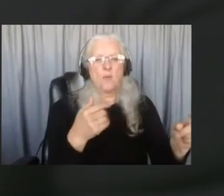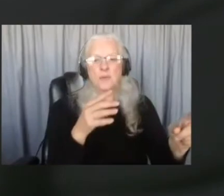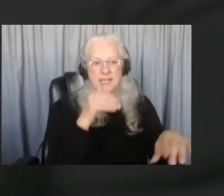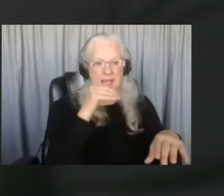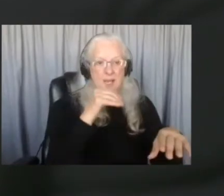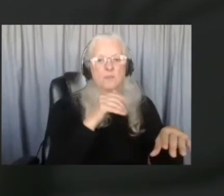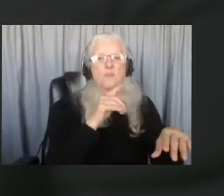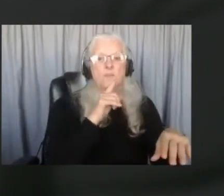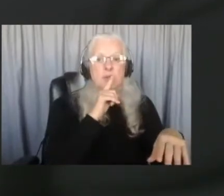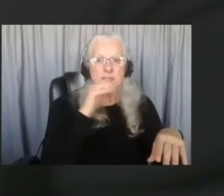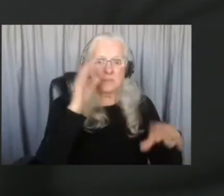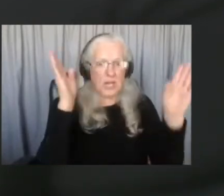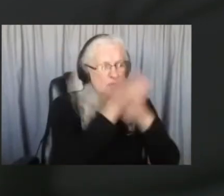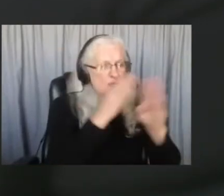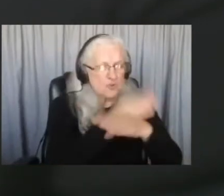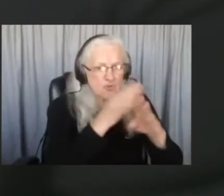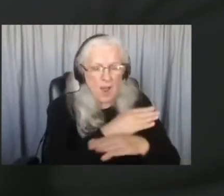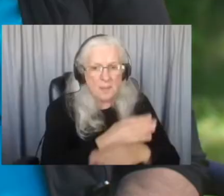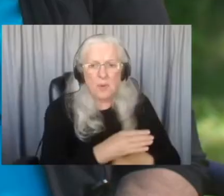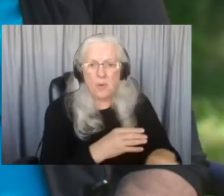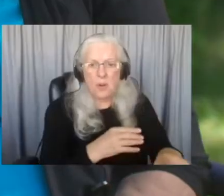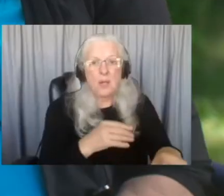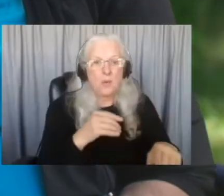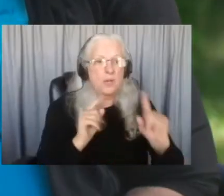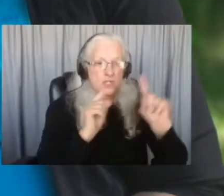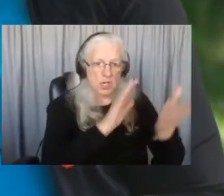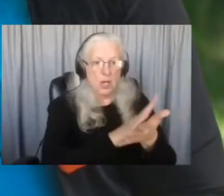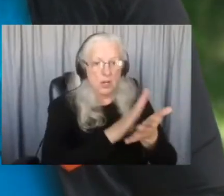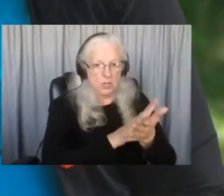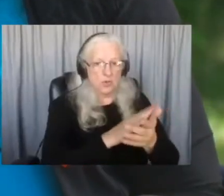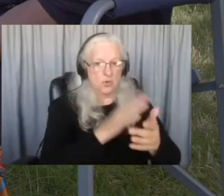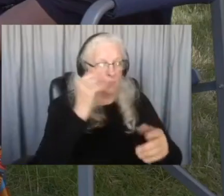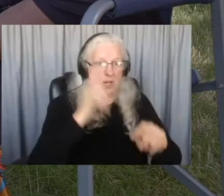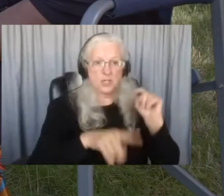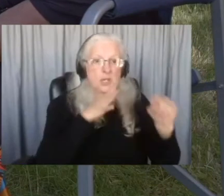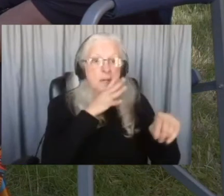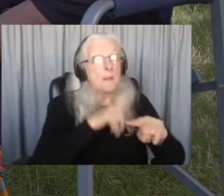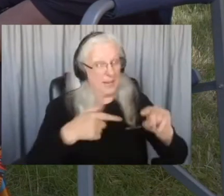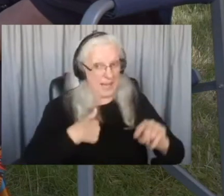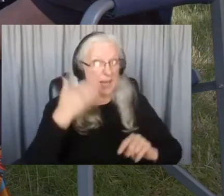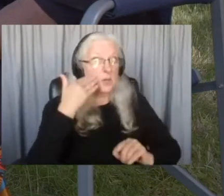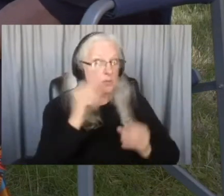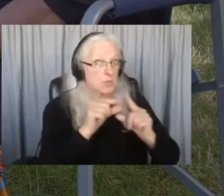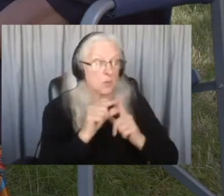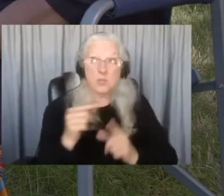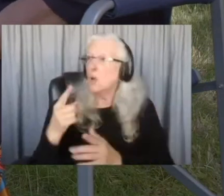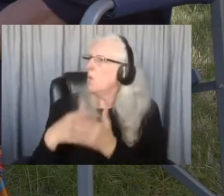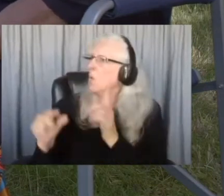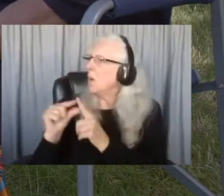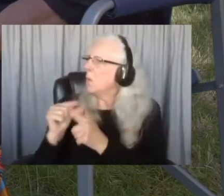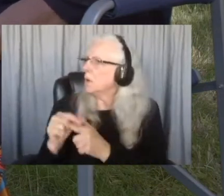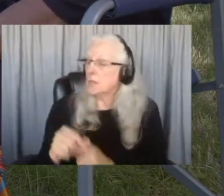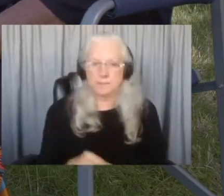never learned. But then I know a few words. What word do you know? La pizza. What does that